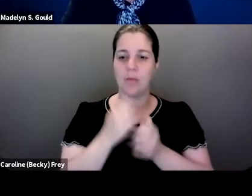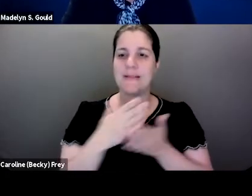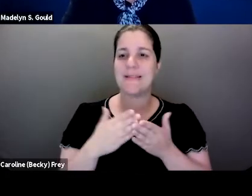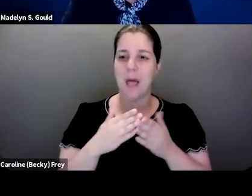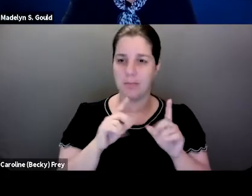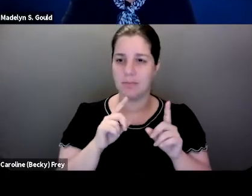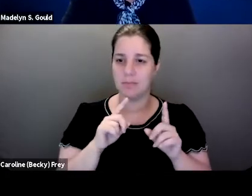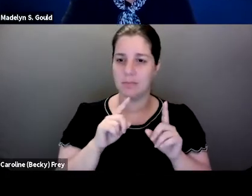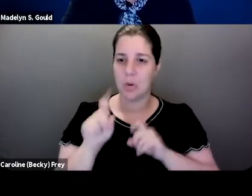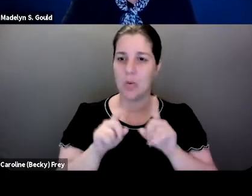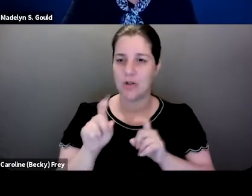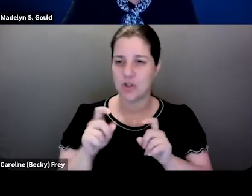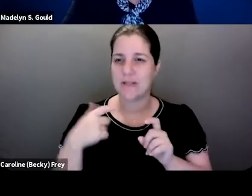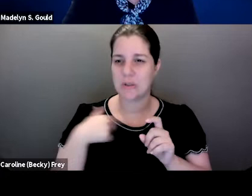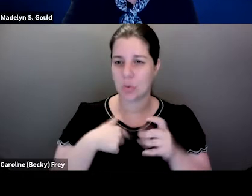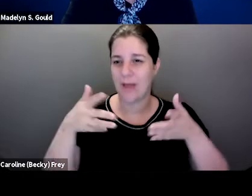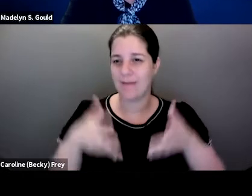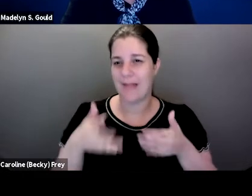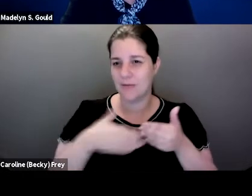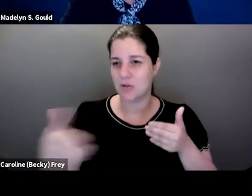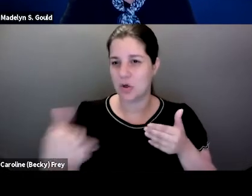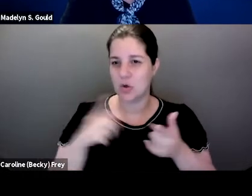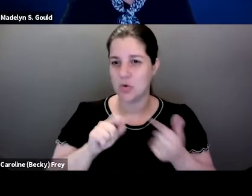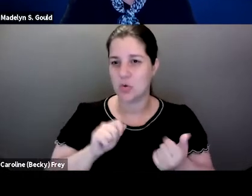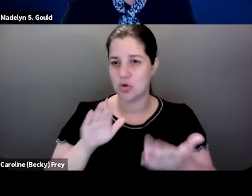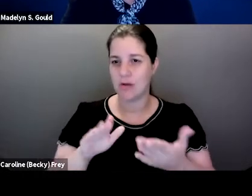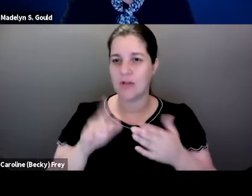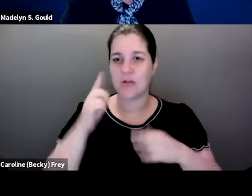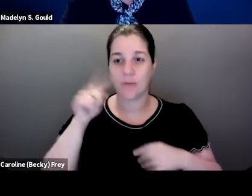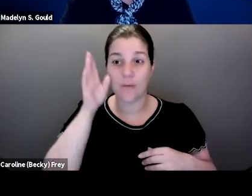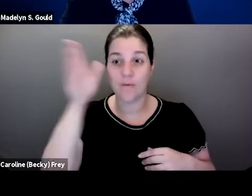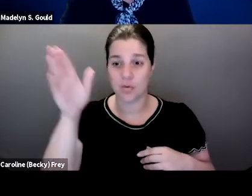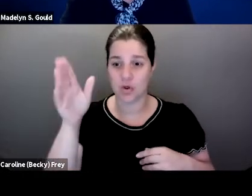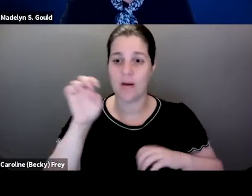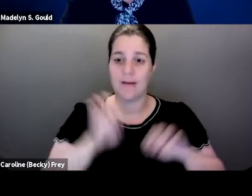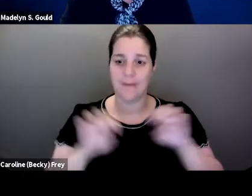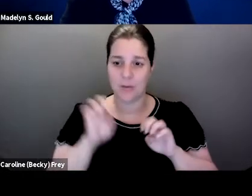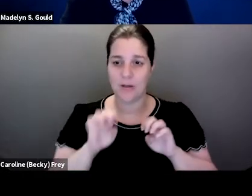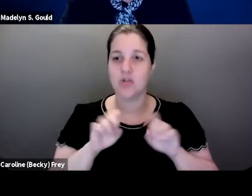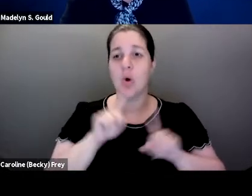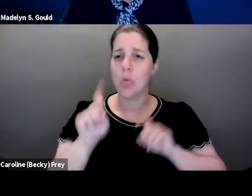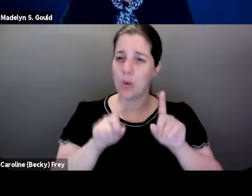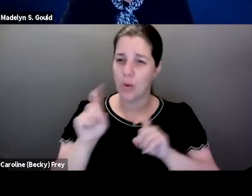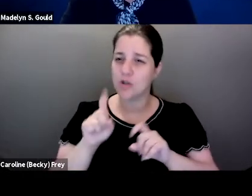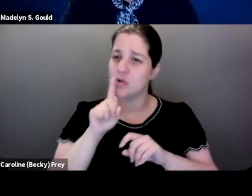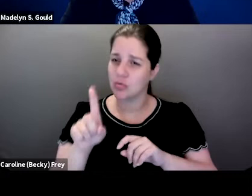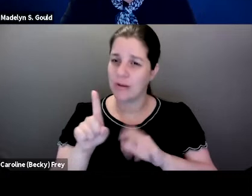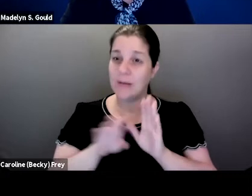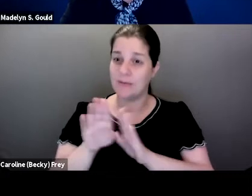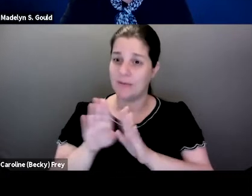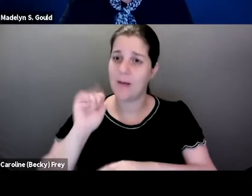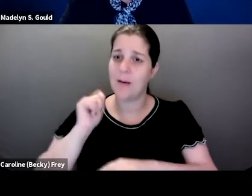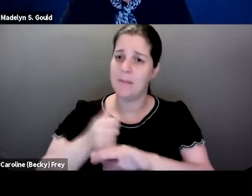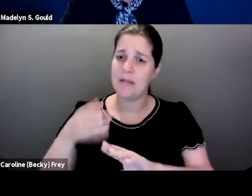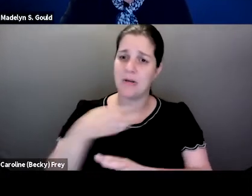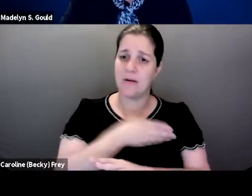we will need to address in future evaluations. These questions are based on findings that, I didn't go into